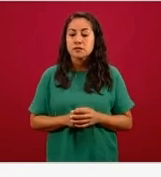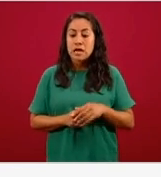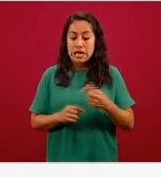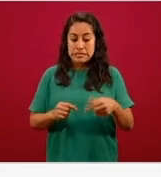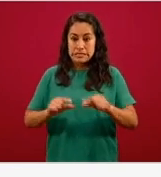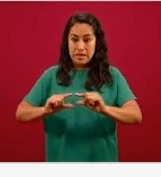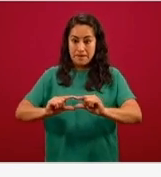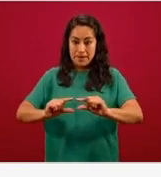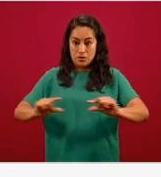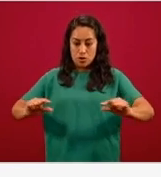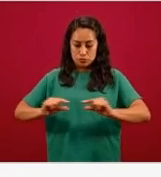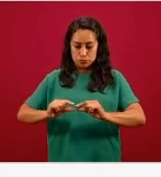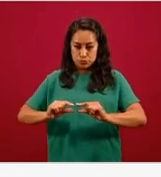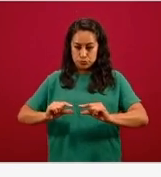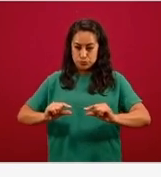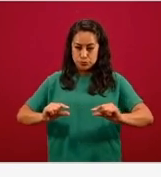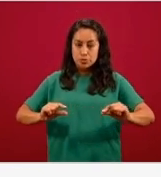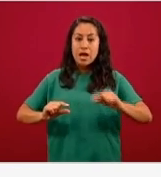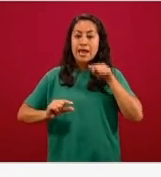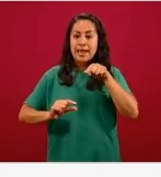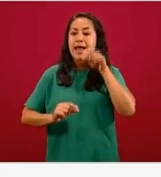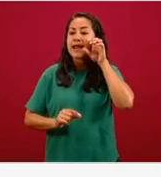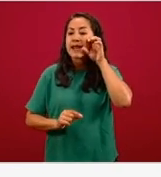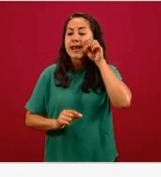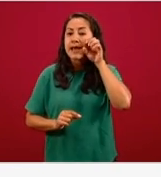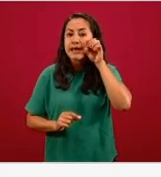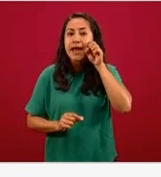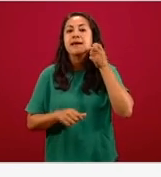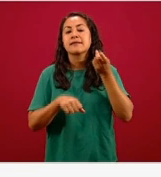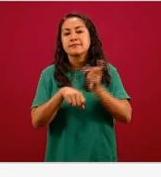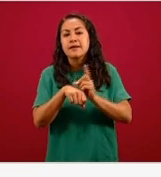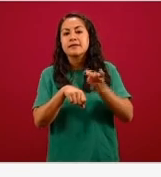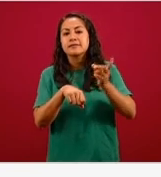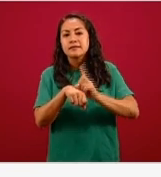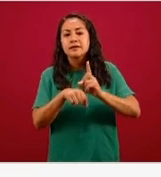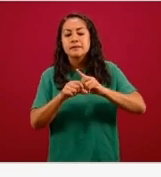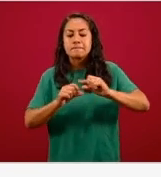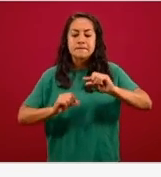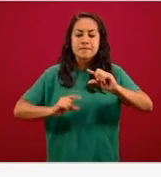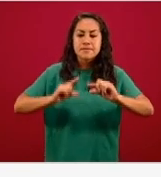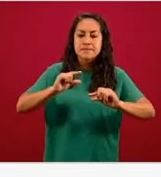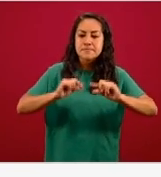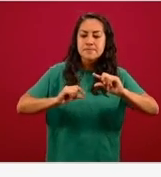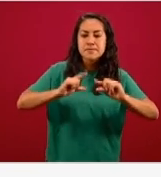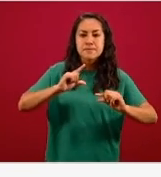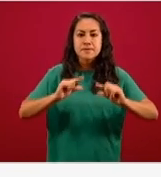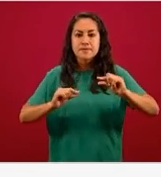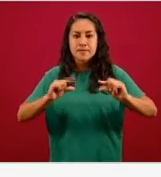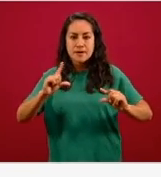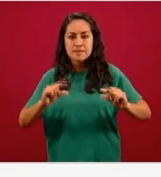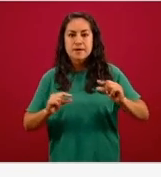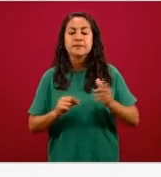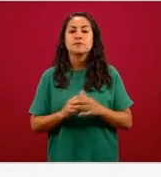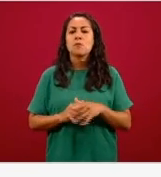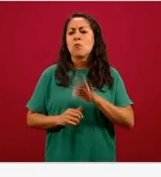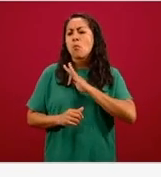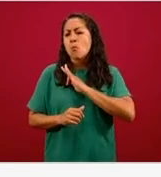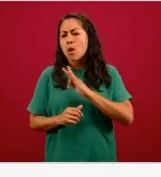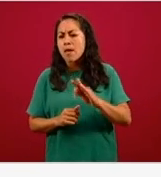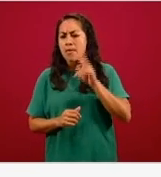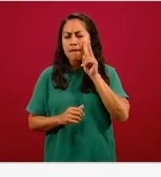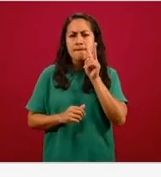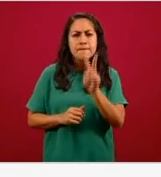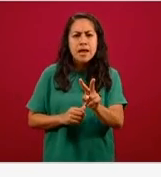is 12,872 so far since the pandemic began. And on the yellow bars that appear at the bottom,